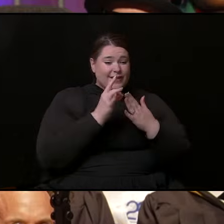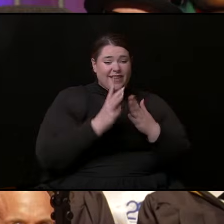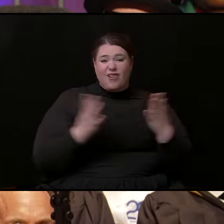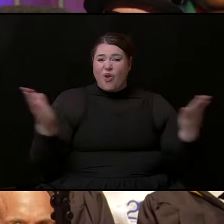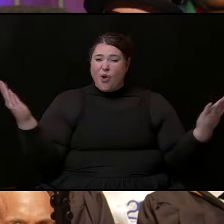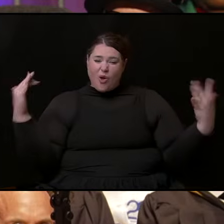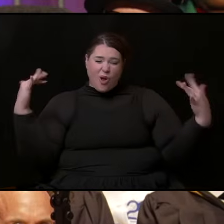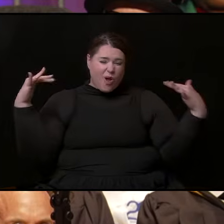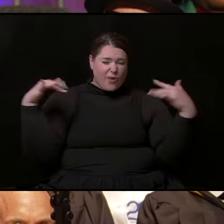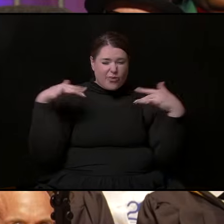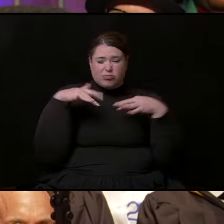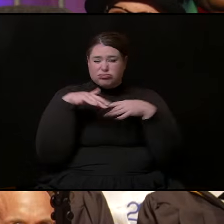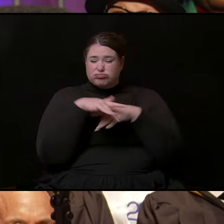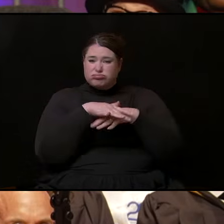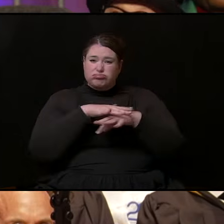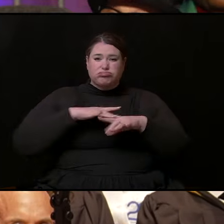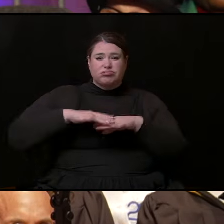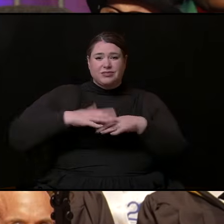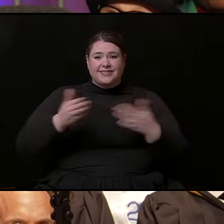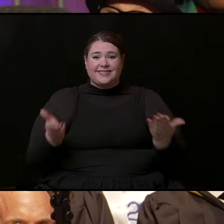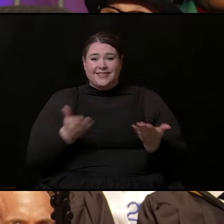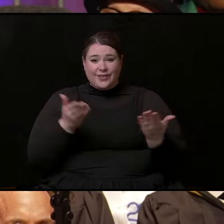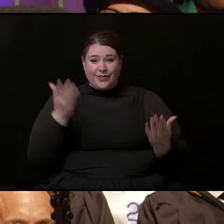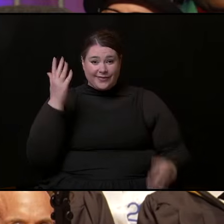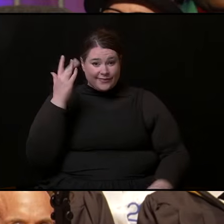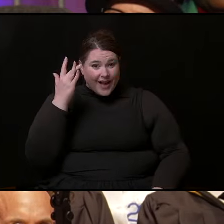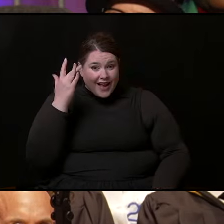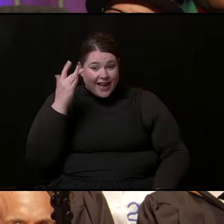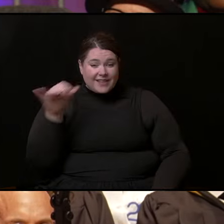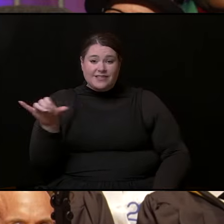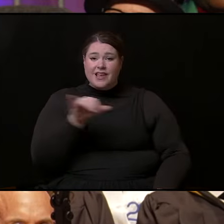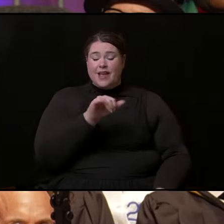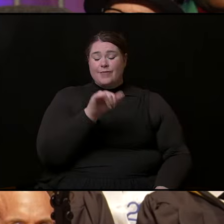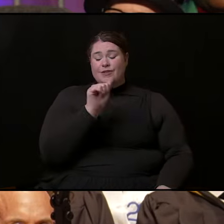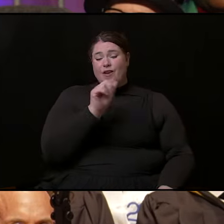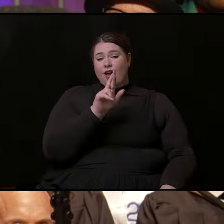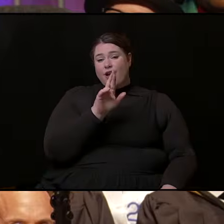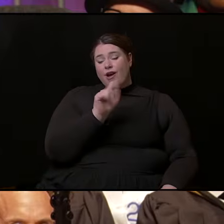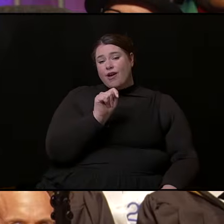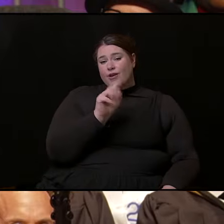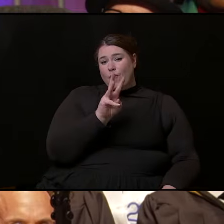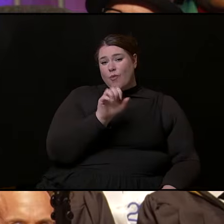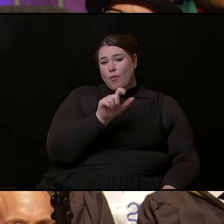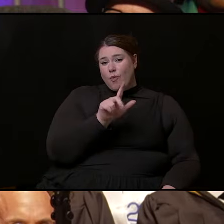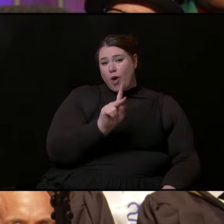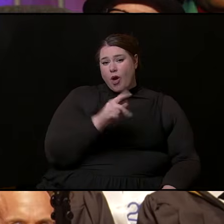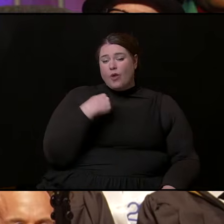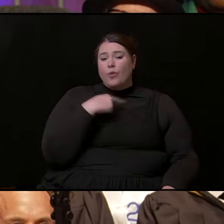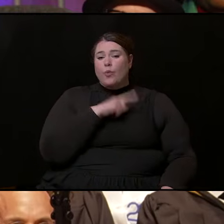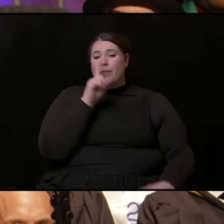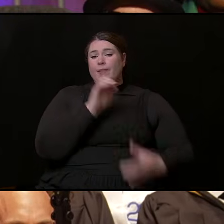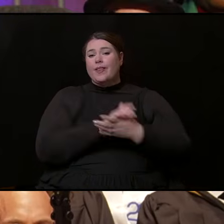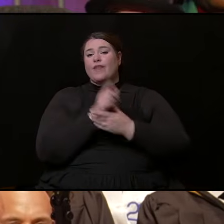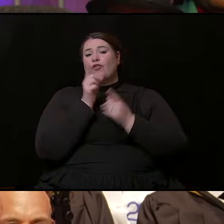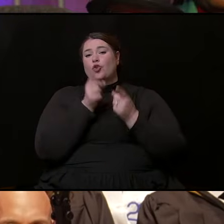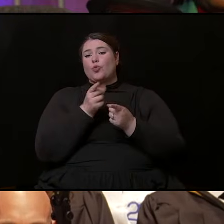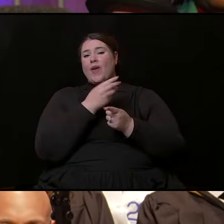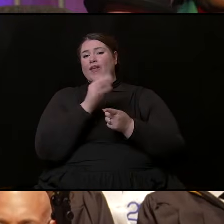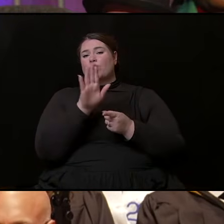those doors. Why? Just like Art Walk, we believe you and your art deserve to be